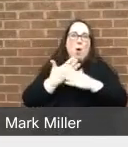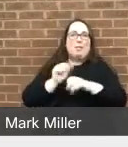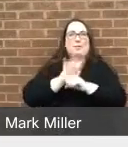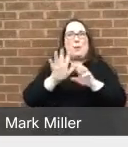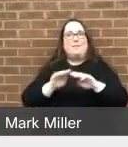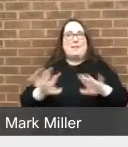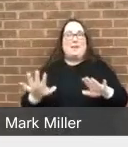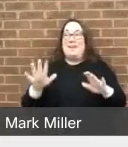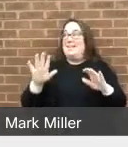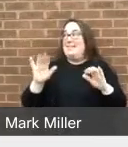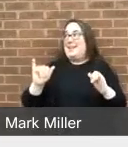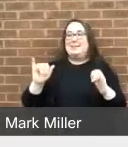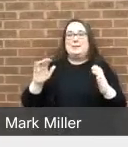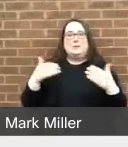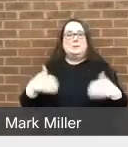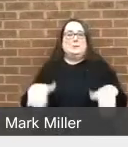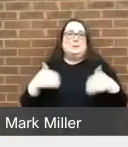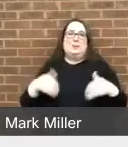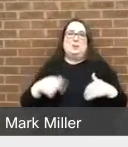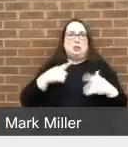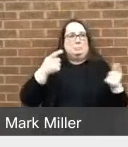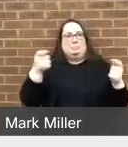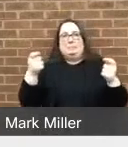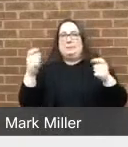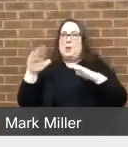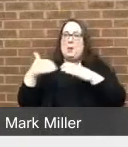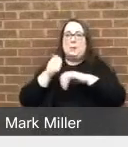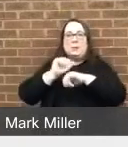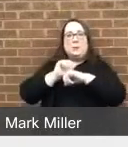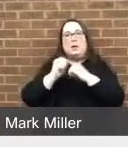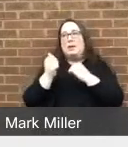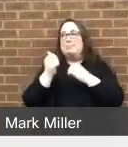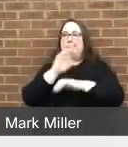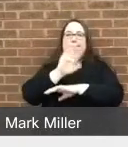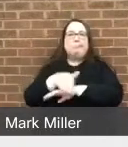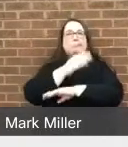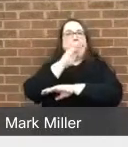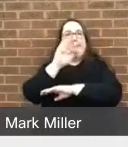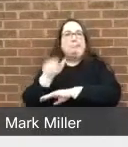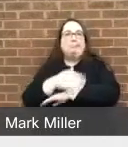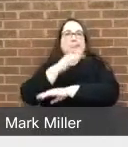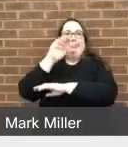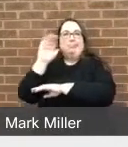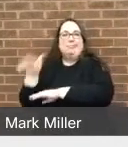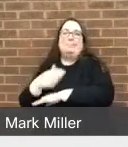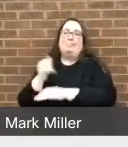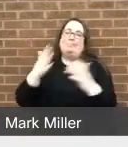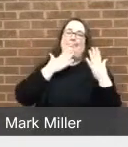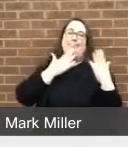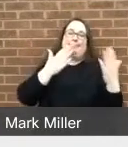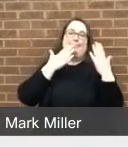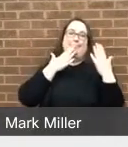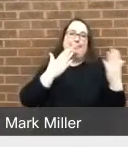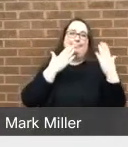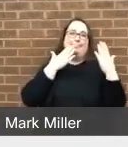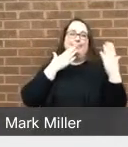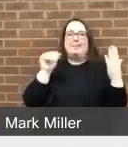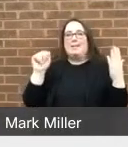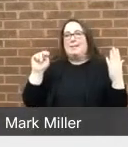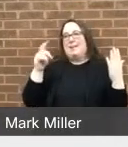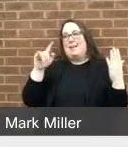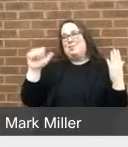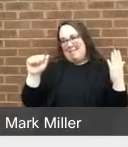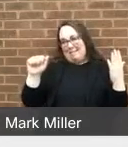has served so well, working day in and day out. And so I just want to publicly